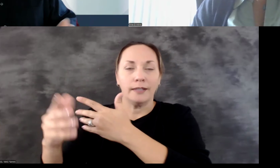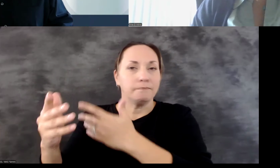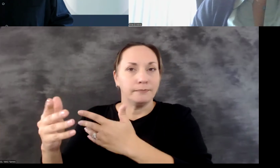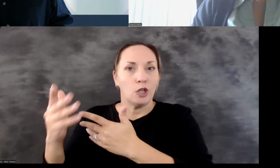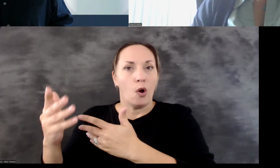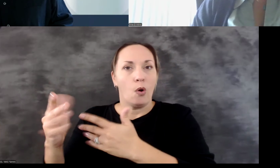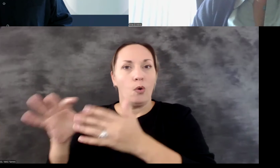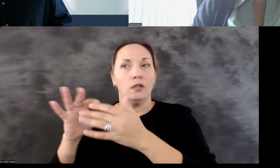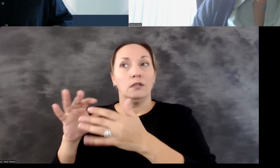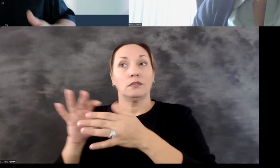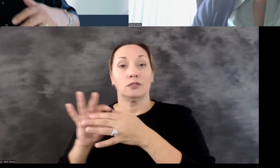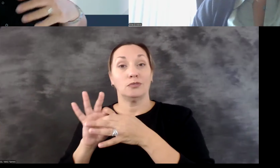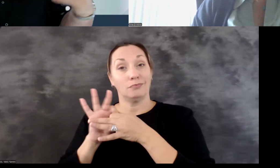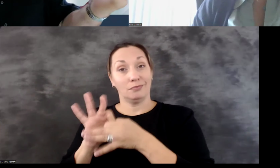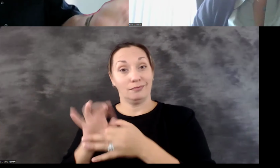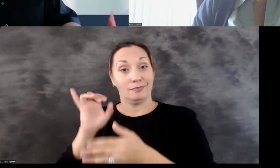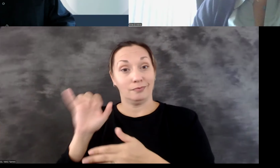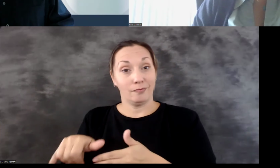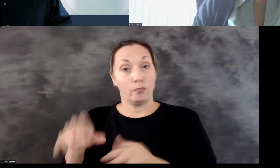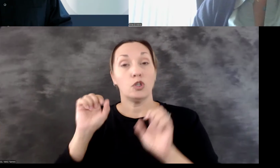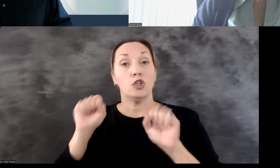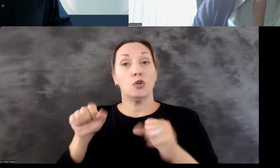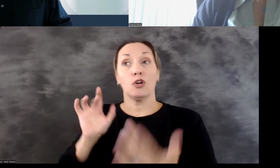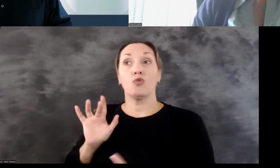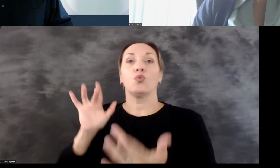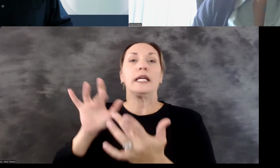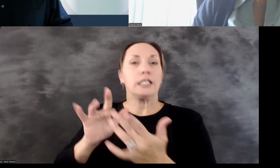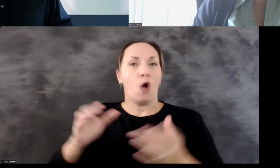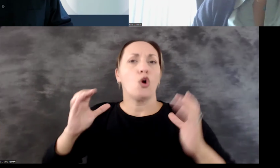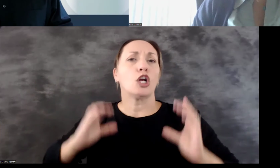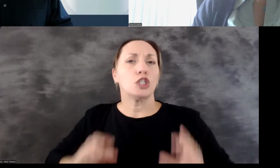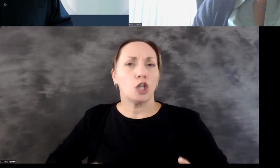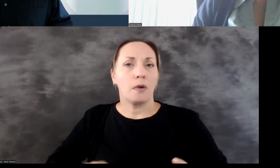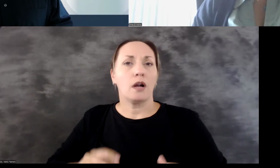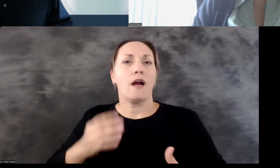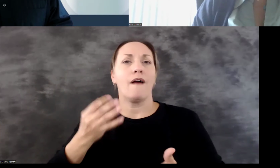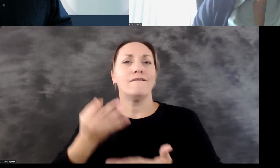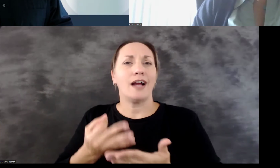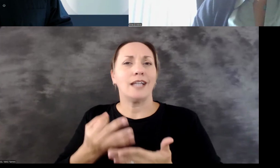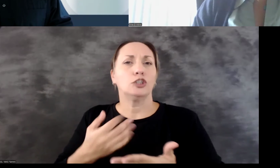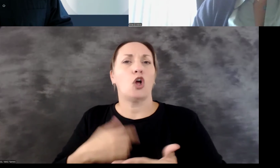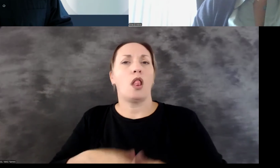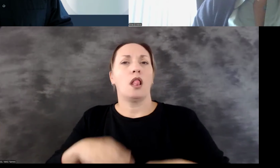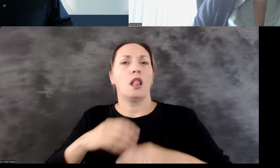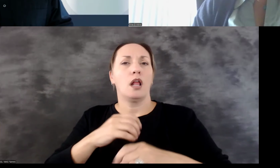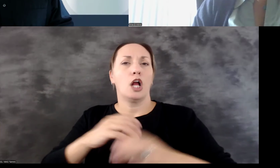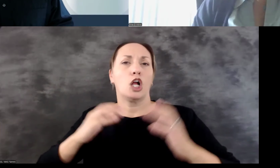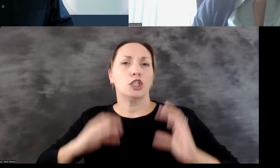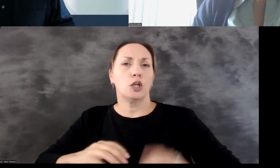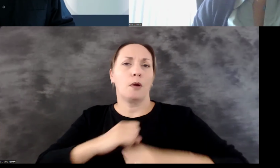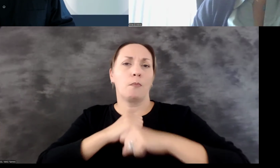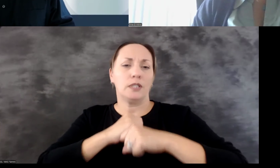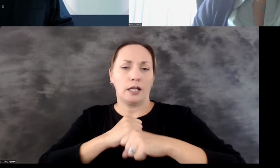in relation to that, you can reach out to the Consumer Financial Protection Bureau and say, look, there's a bunch of companies that are